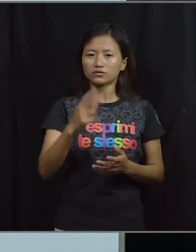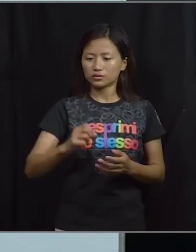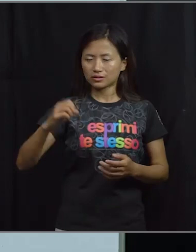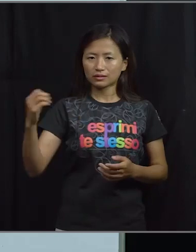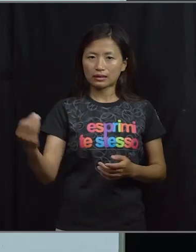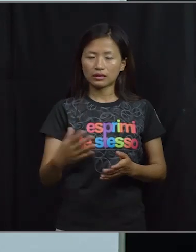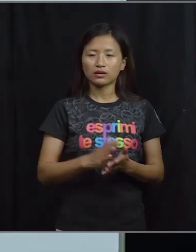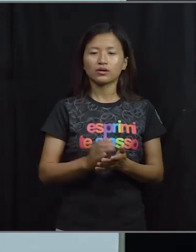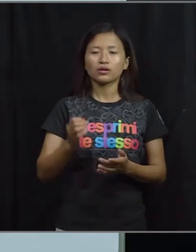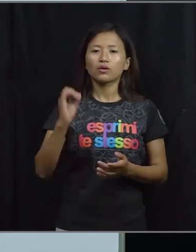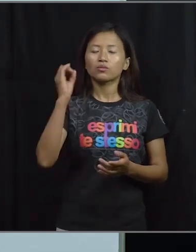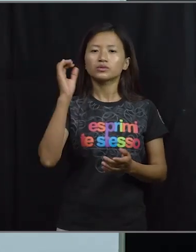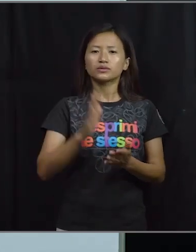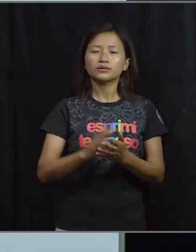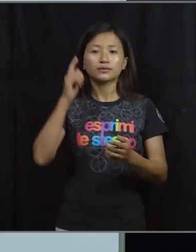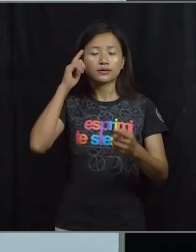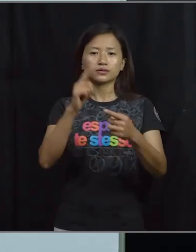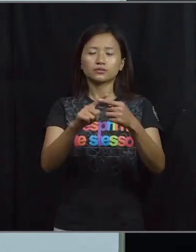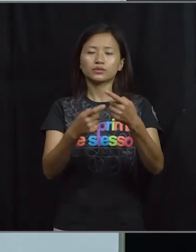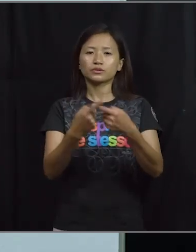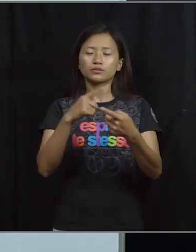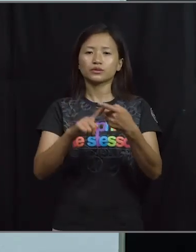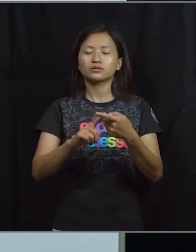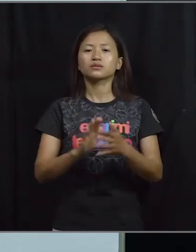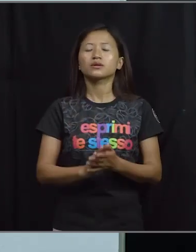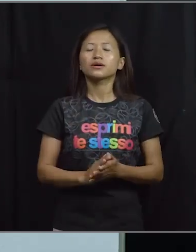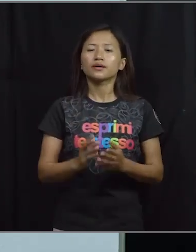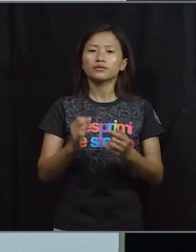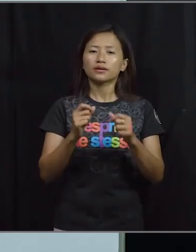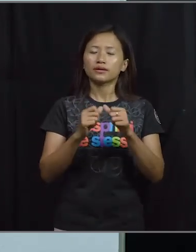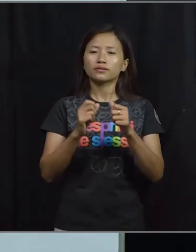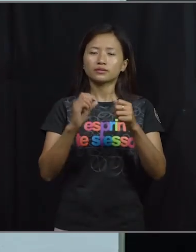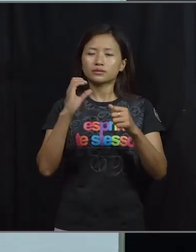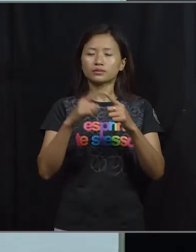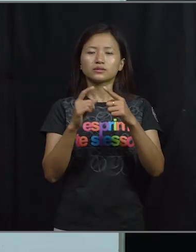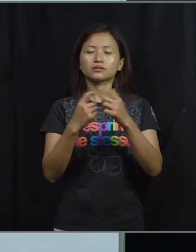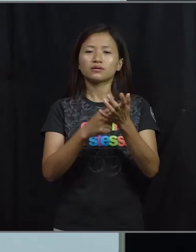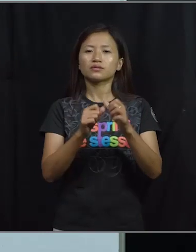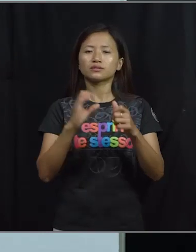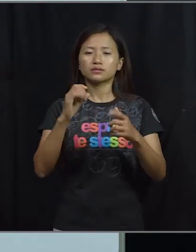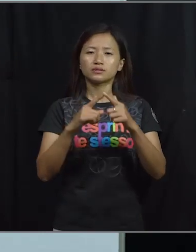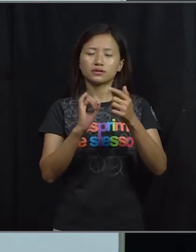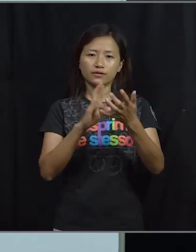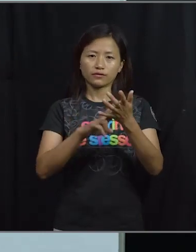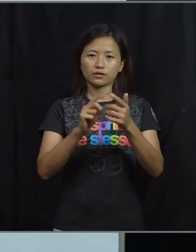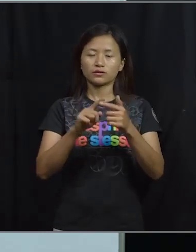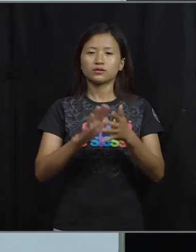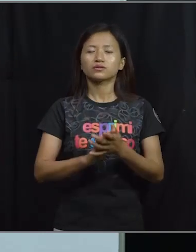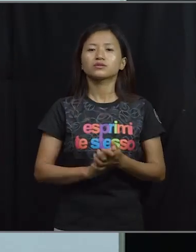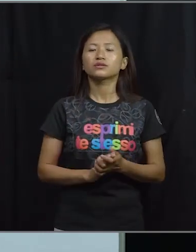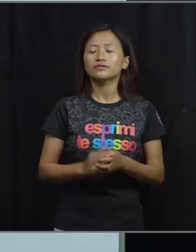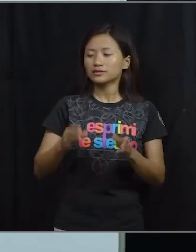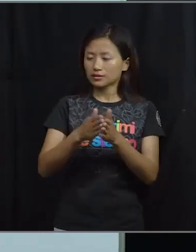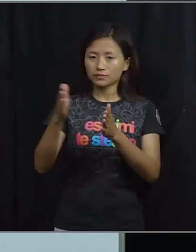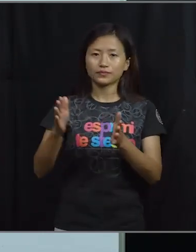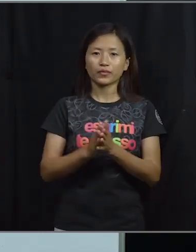opportunities, new experiments, and new and attractive opportunities. They are always excited, and innovative